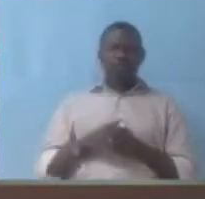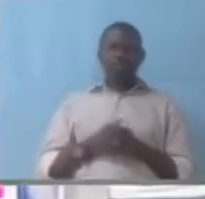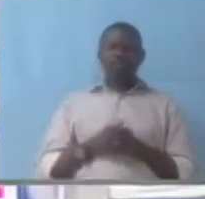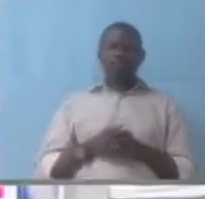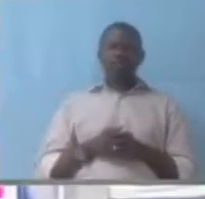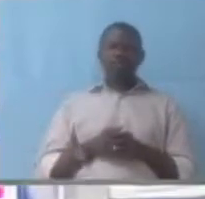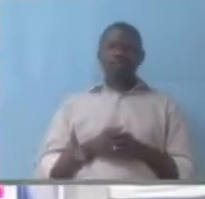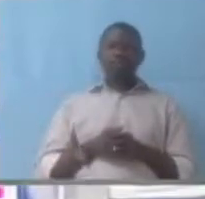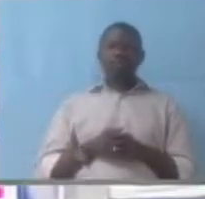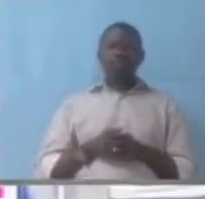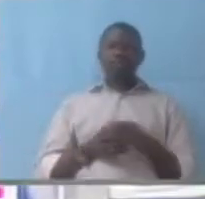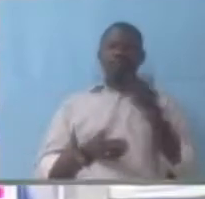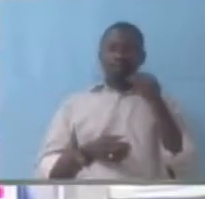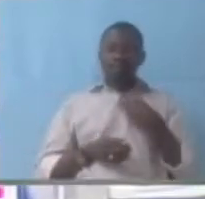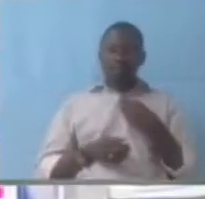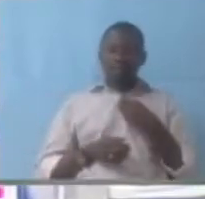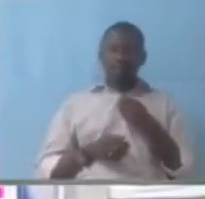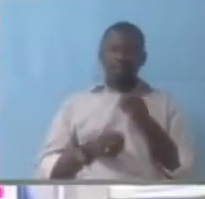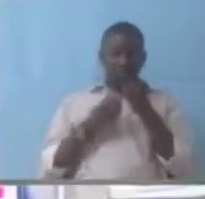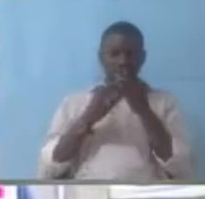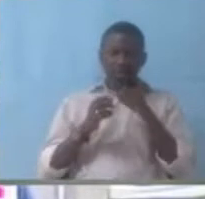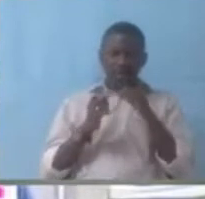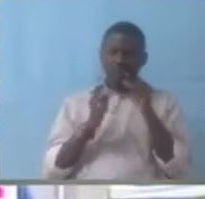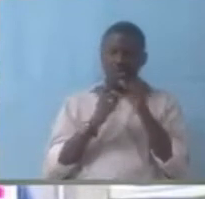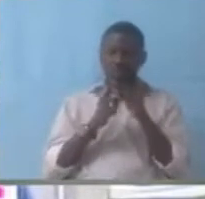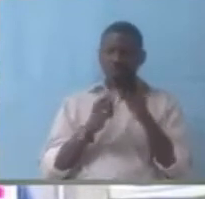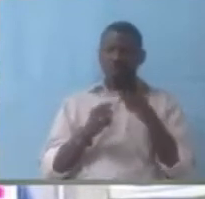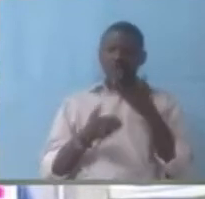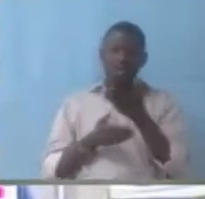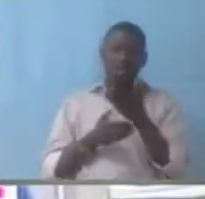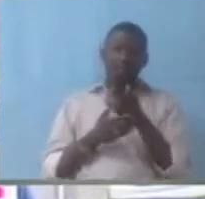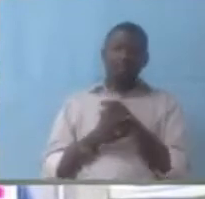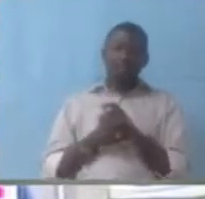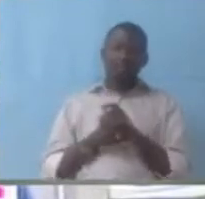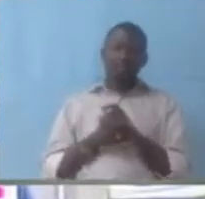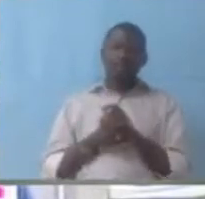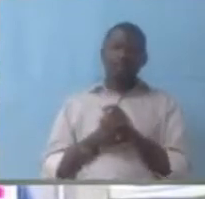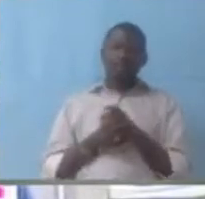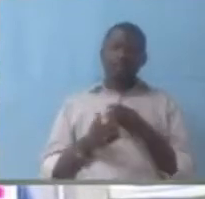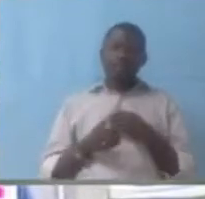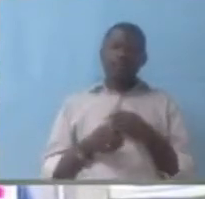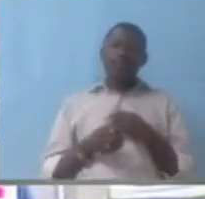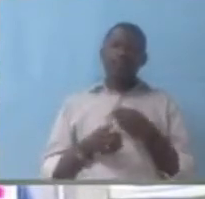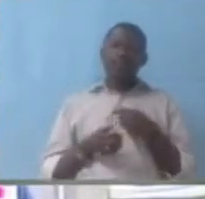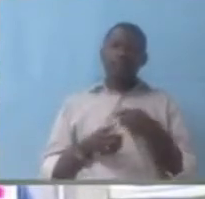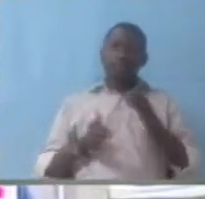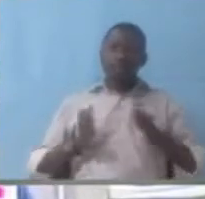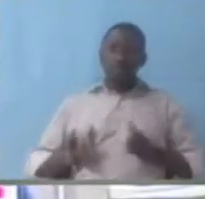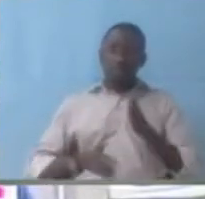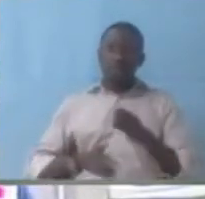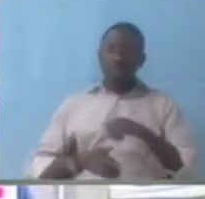can just make a comment there, Mrs. Bensuda. Nyantaransa kumakalano waka, Mrs. Bensuda. The operation of human rights and